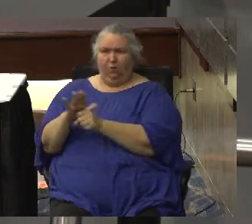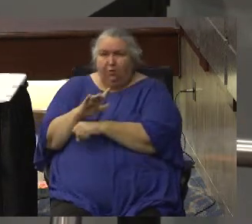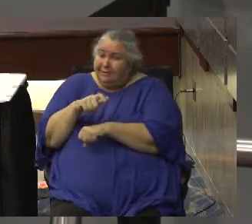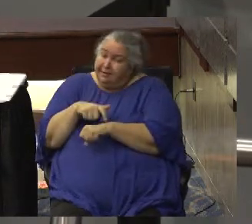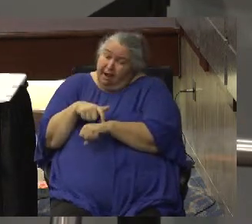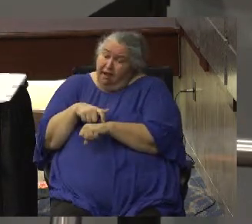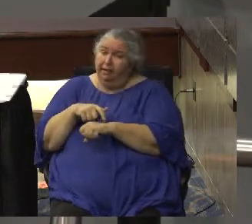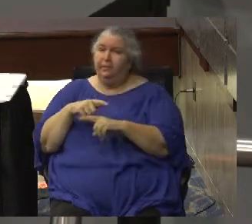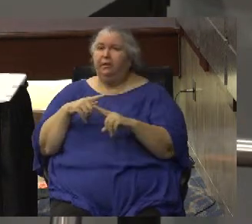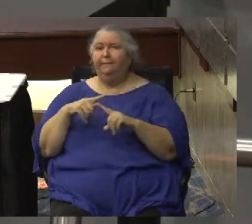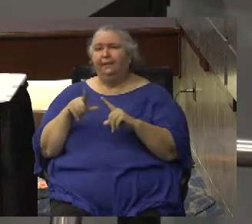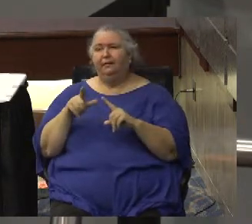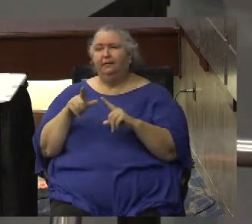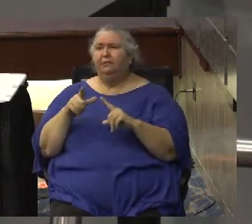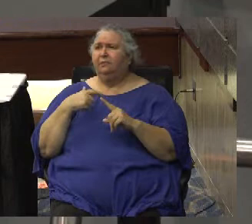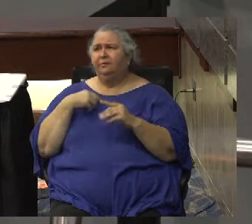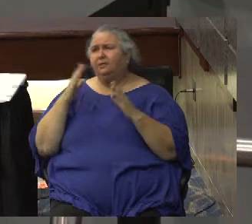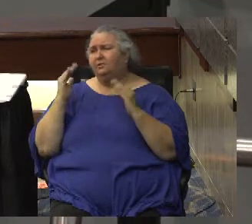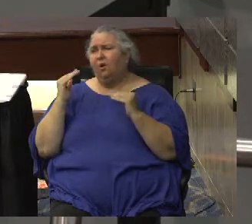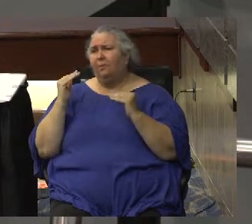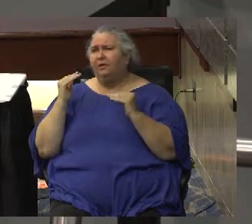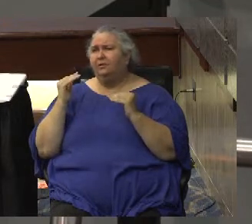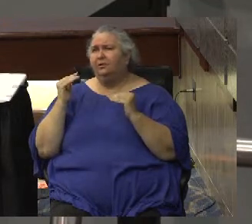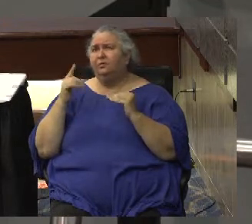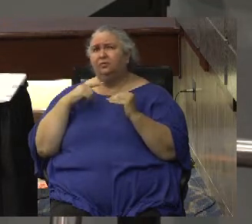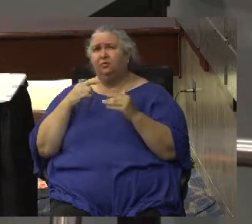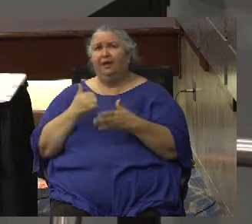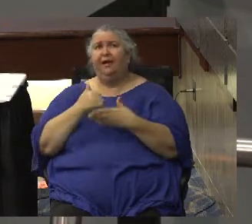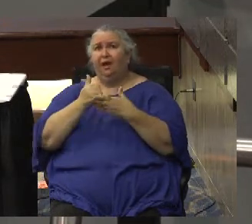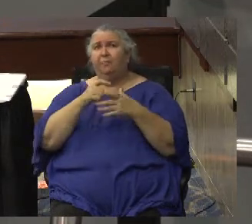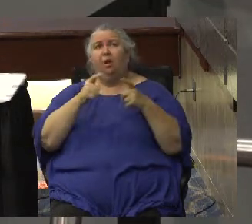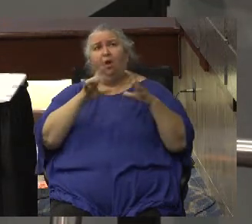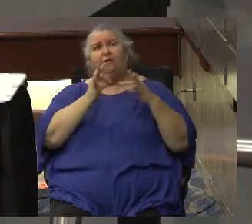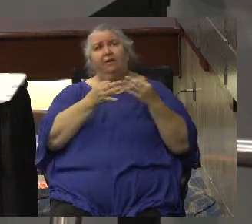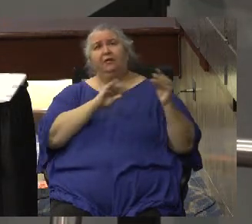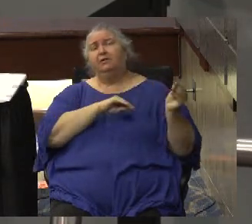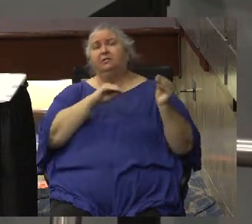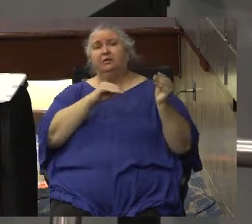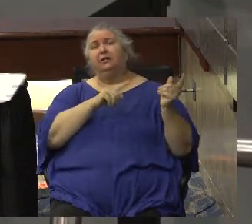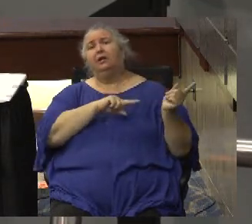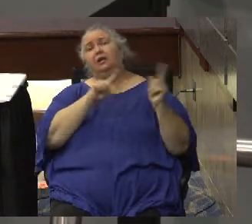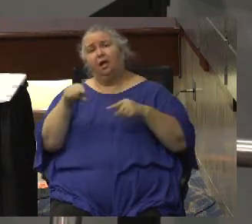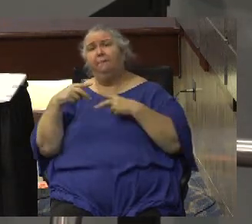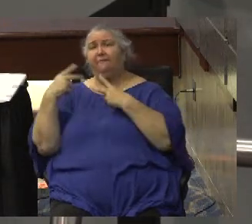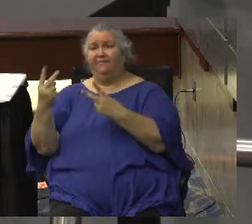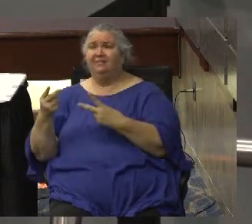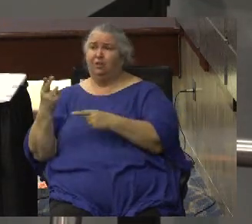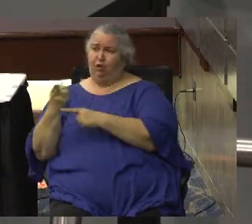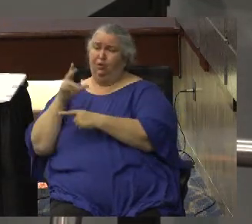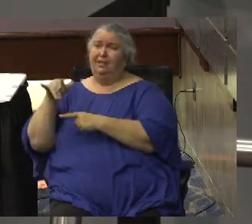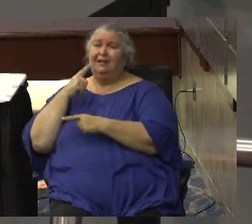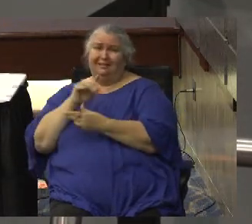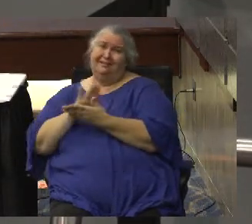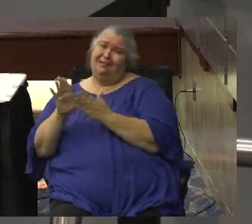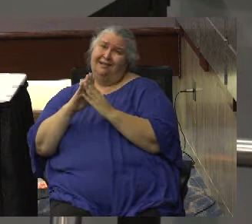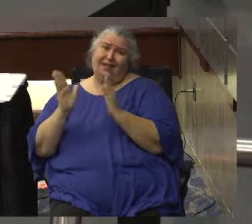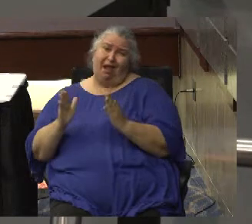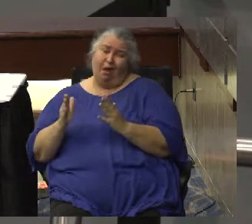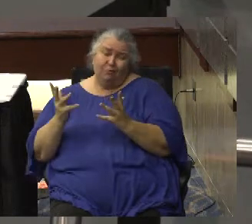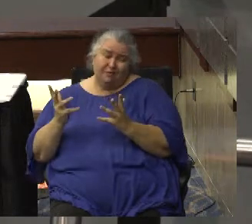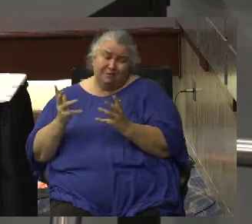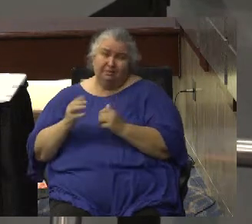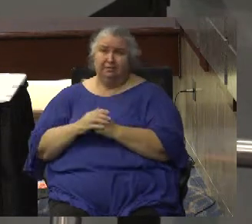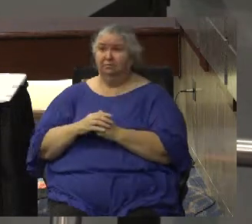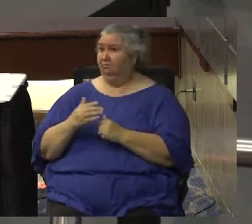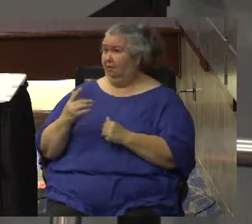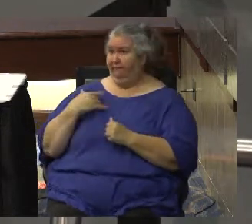But we were just hoping large families could come there because it's a really nice big house. So, anything else? Thank Any you.